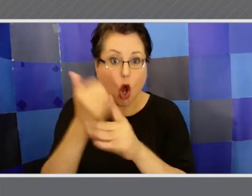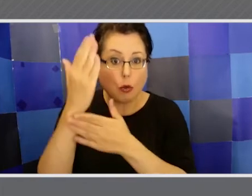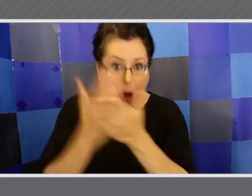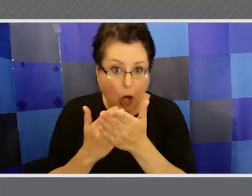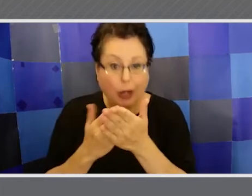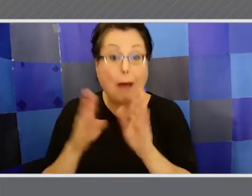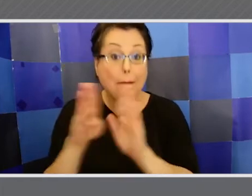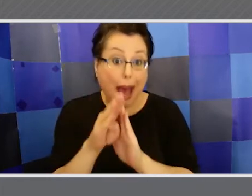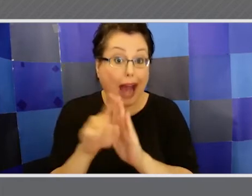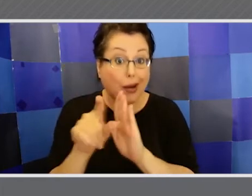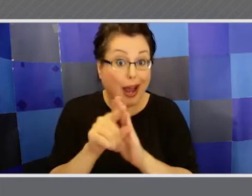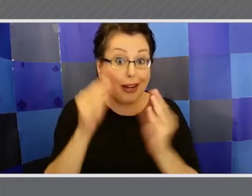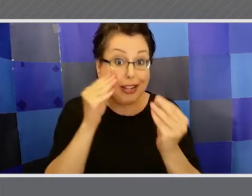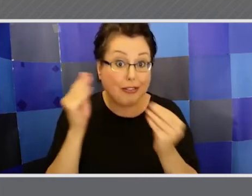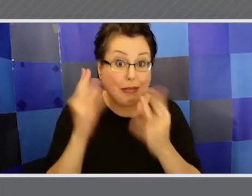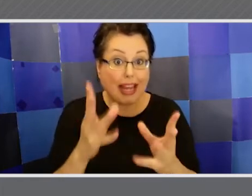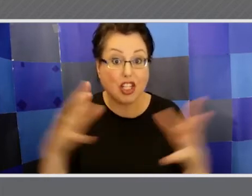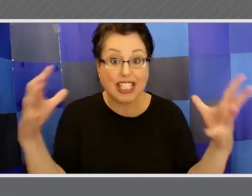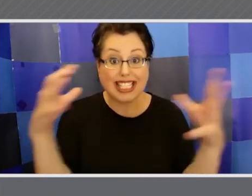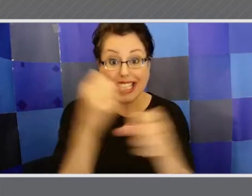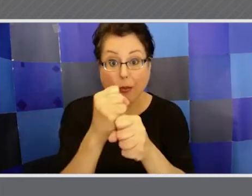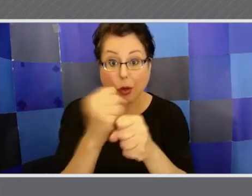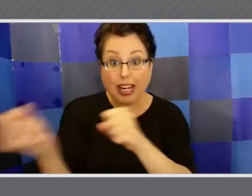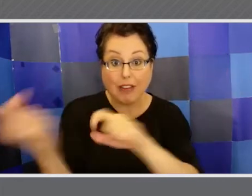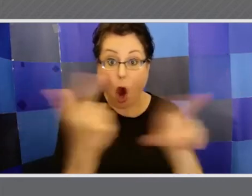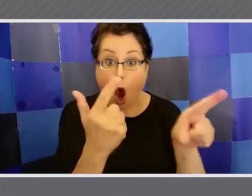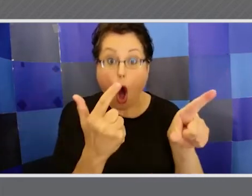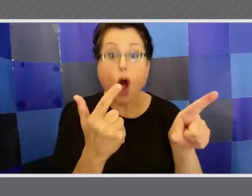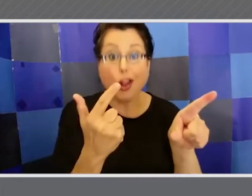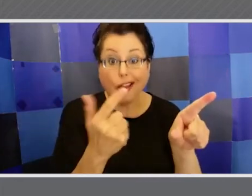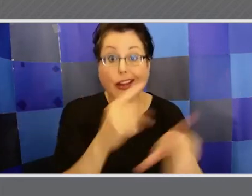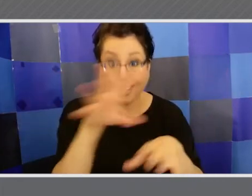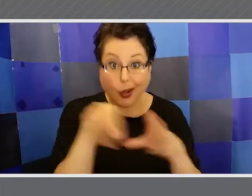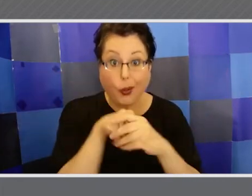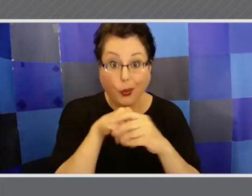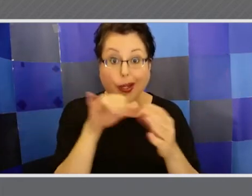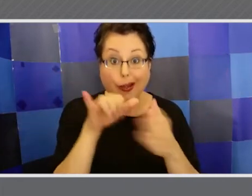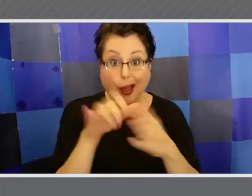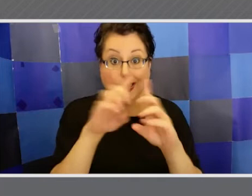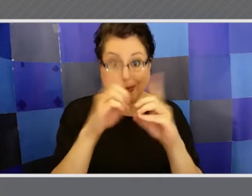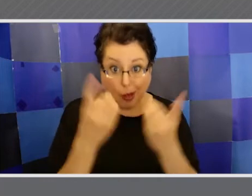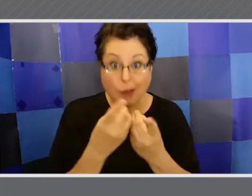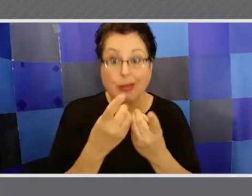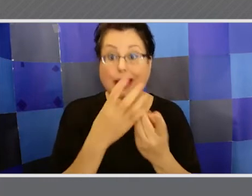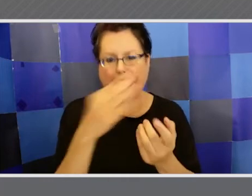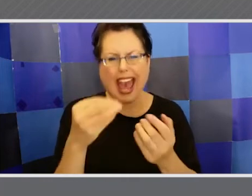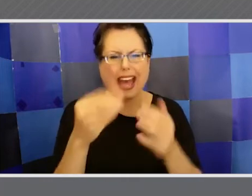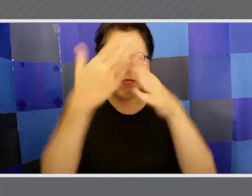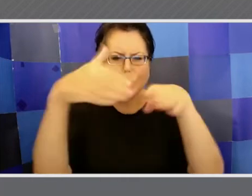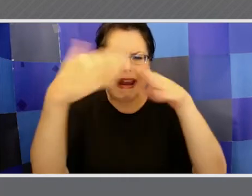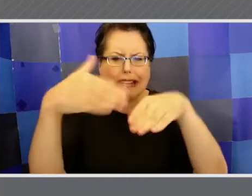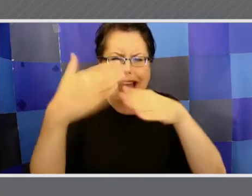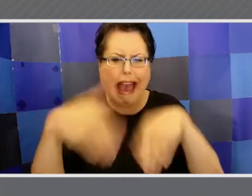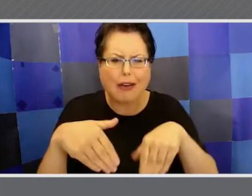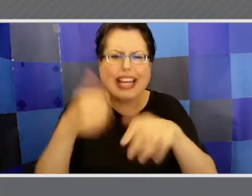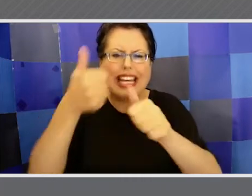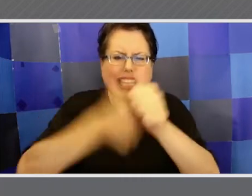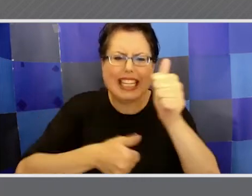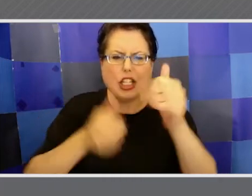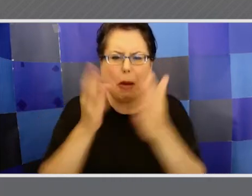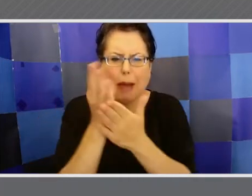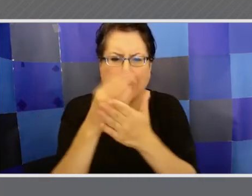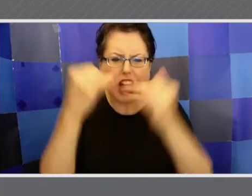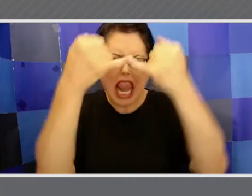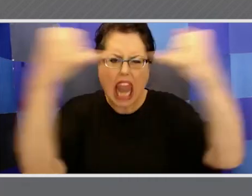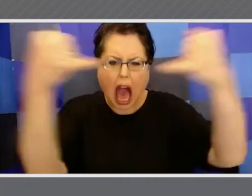background information, a summary of all positions within that department, and then we break down each budget line